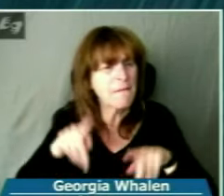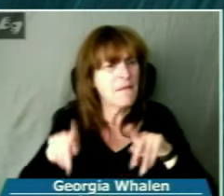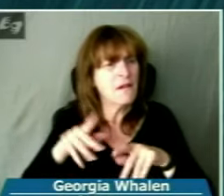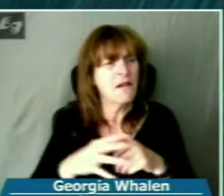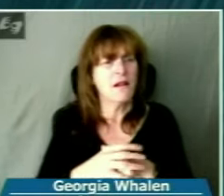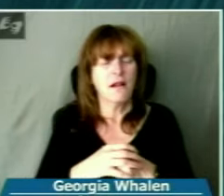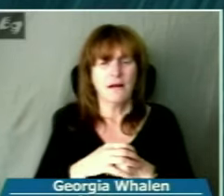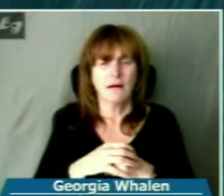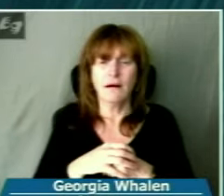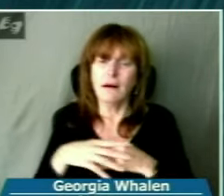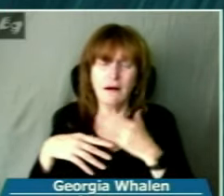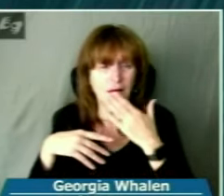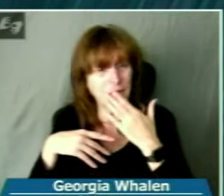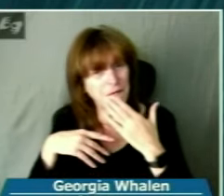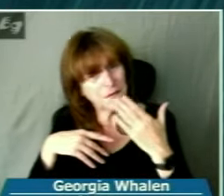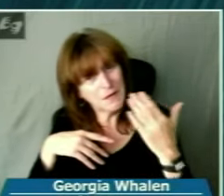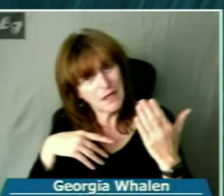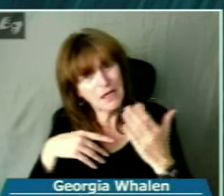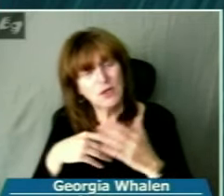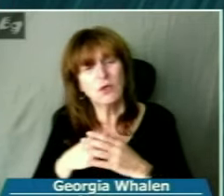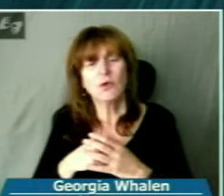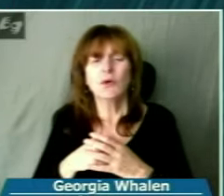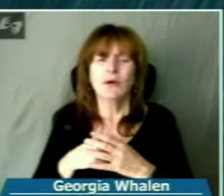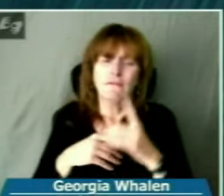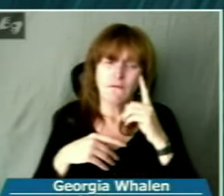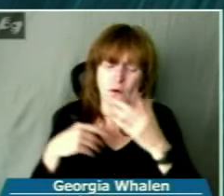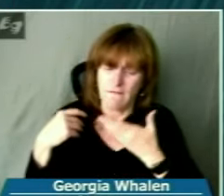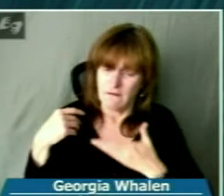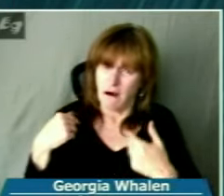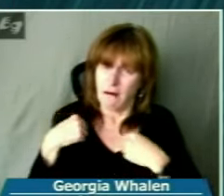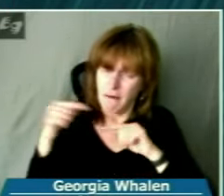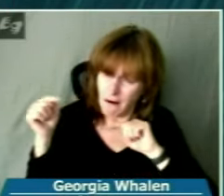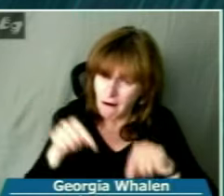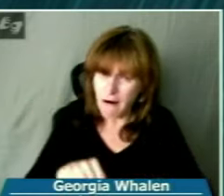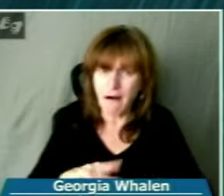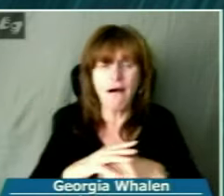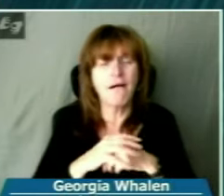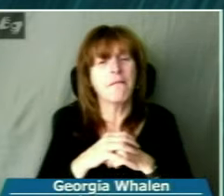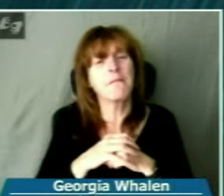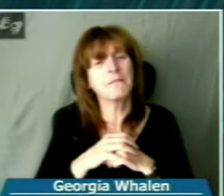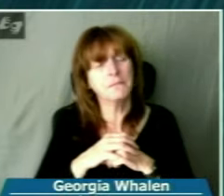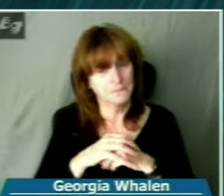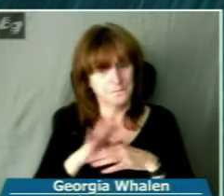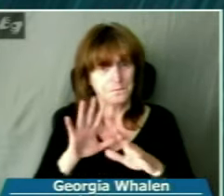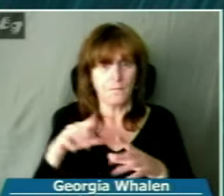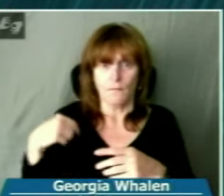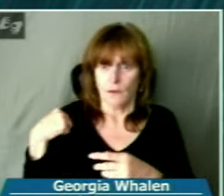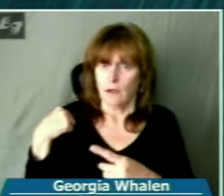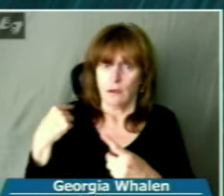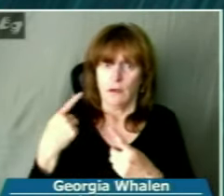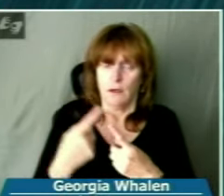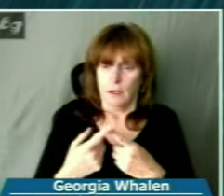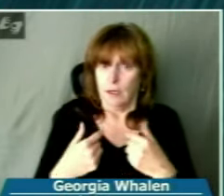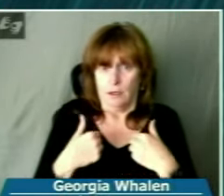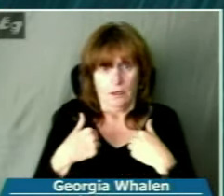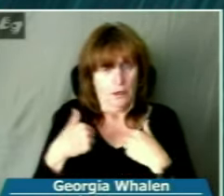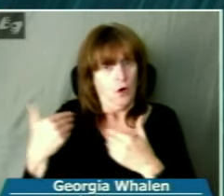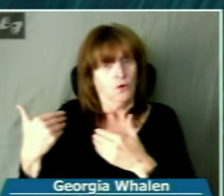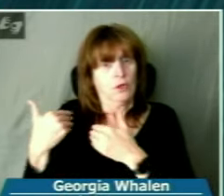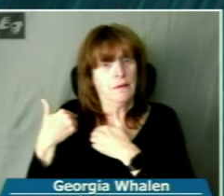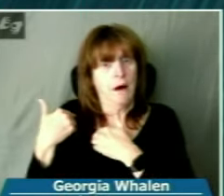for the invitation. So what we're doing, I've been assigned the role of being the operations